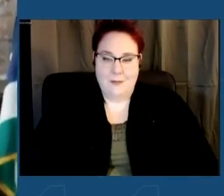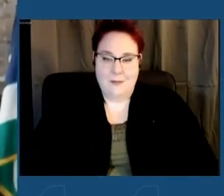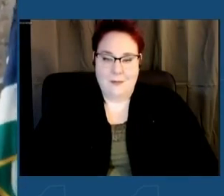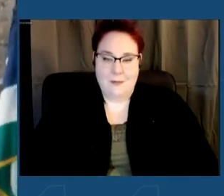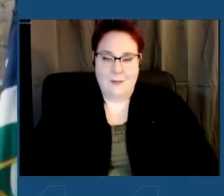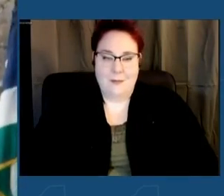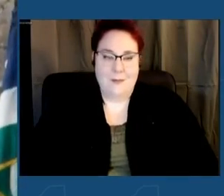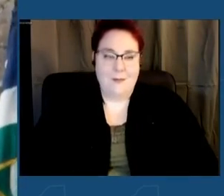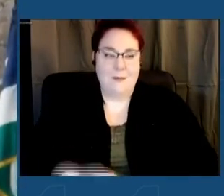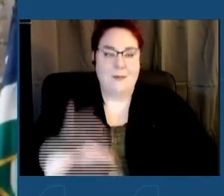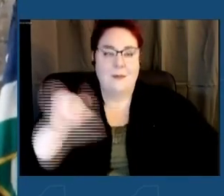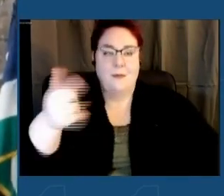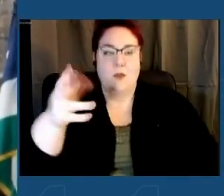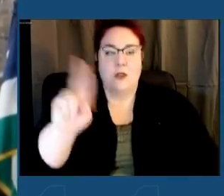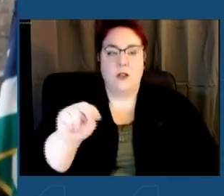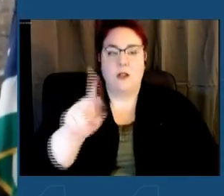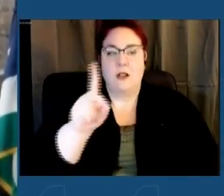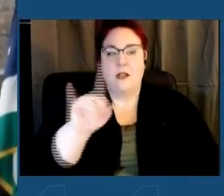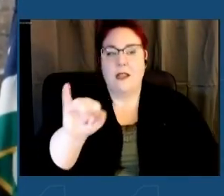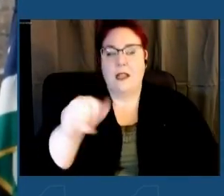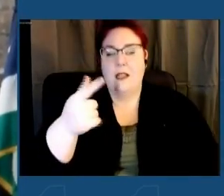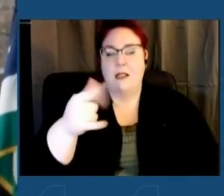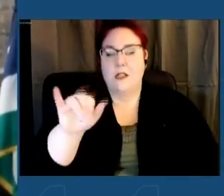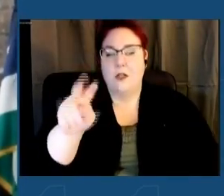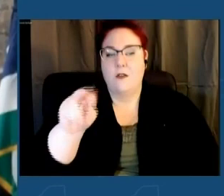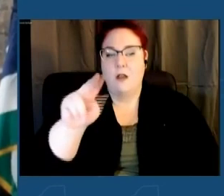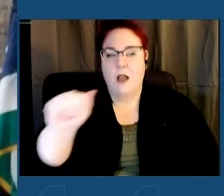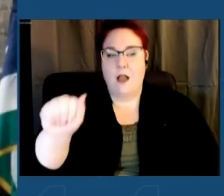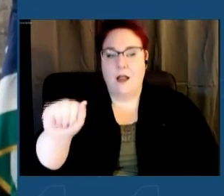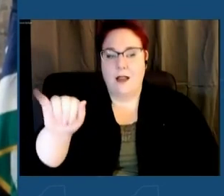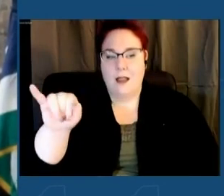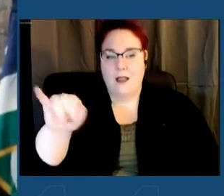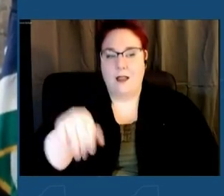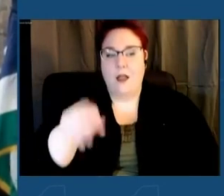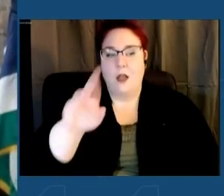John DiGiovanni and Robert Kirkpatrick.